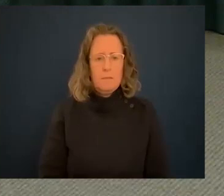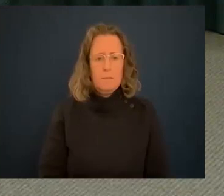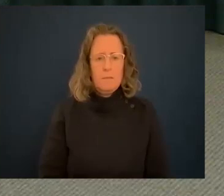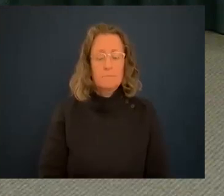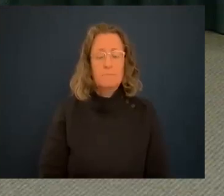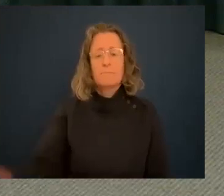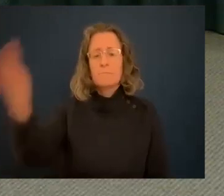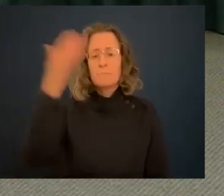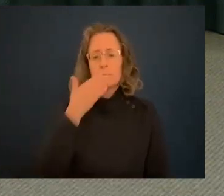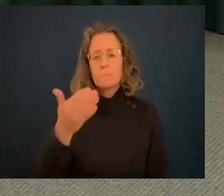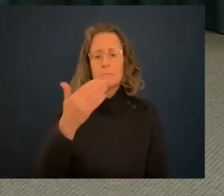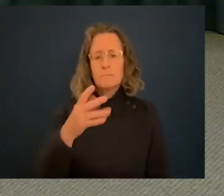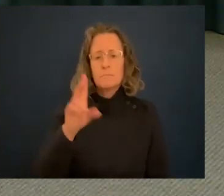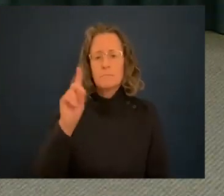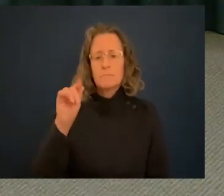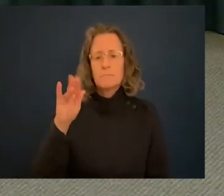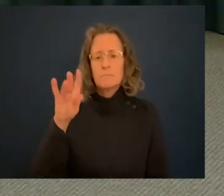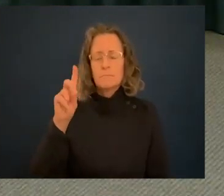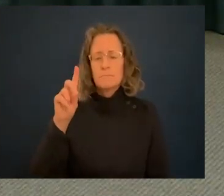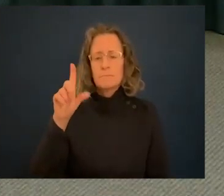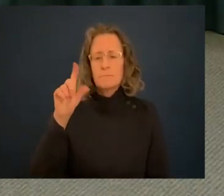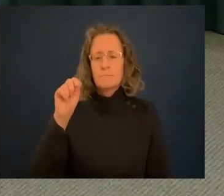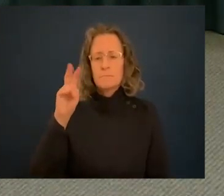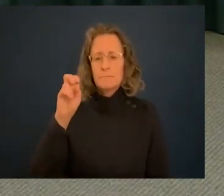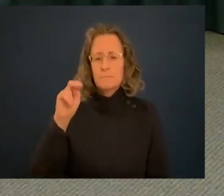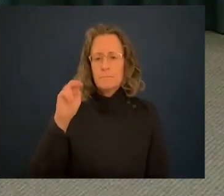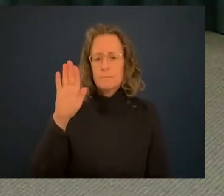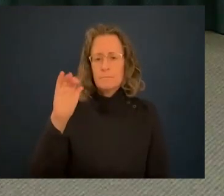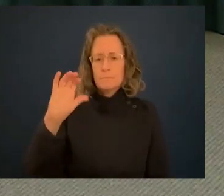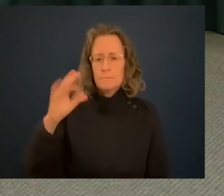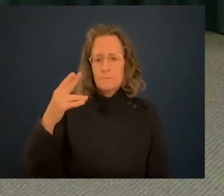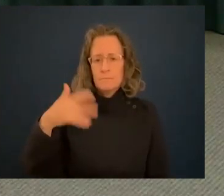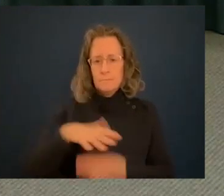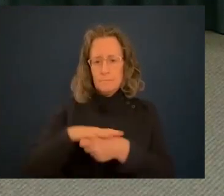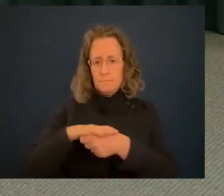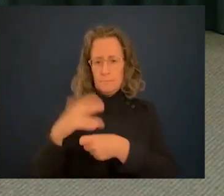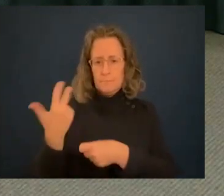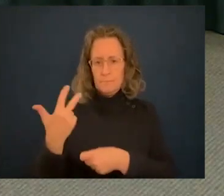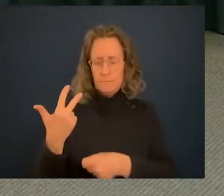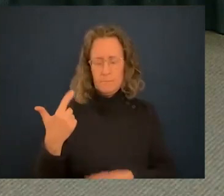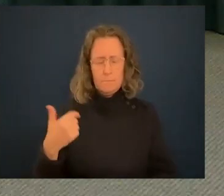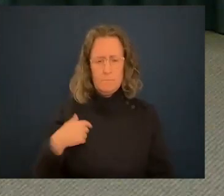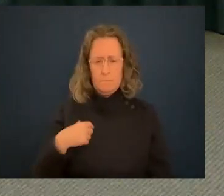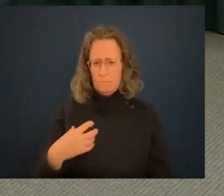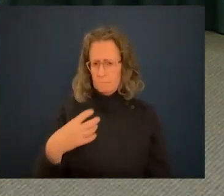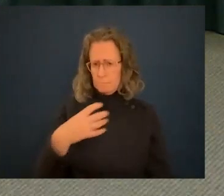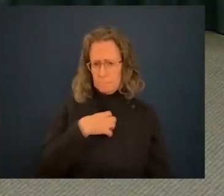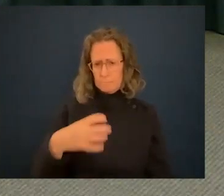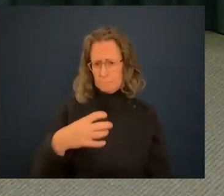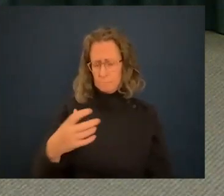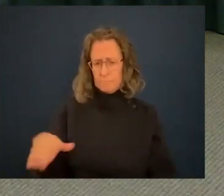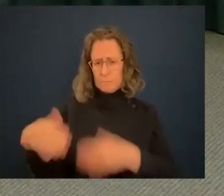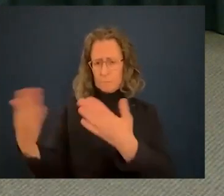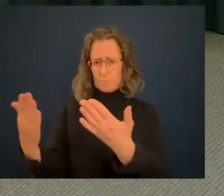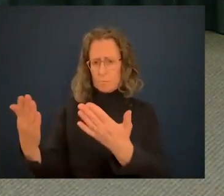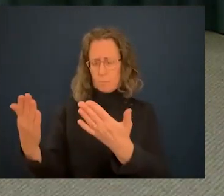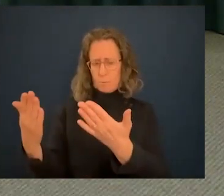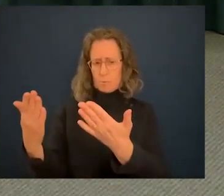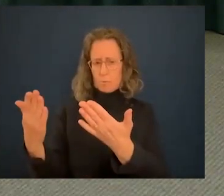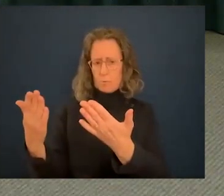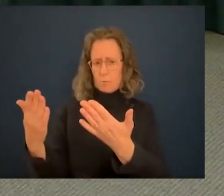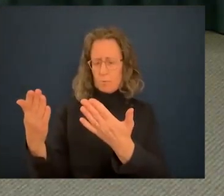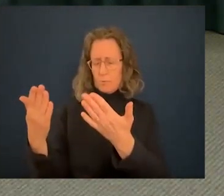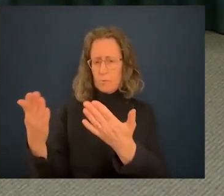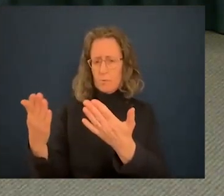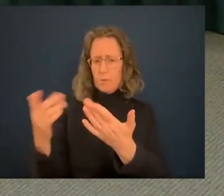thank you uh David lovenbach District three uh I strongly object to the proposed motion to tap arpa